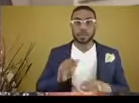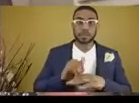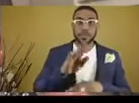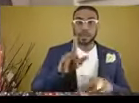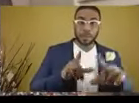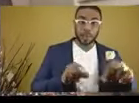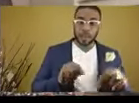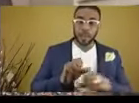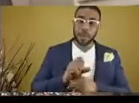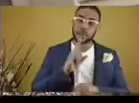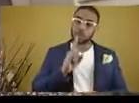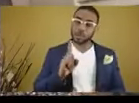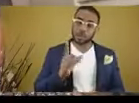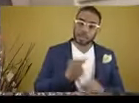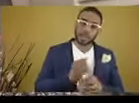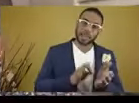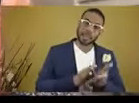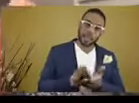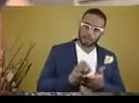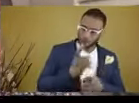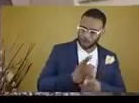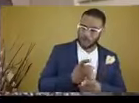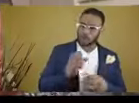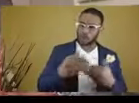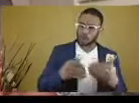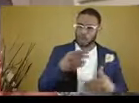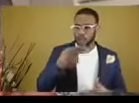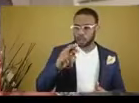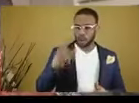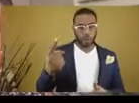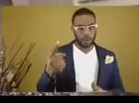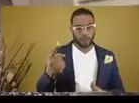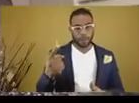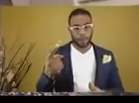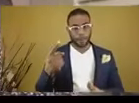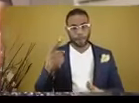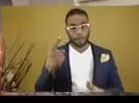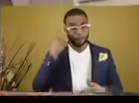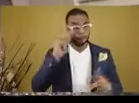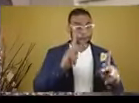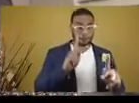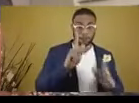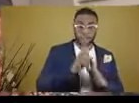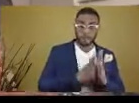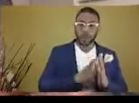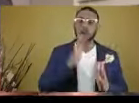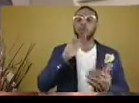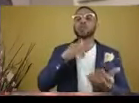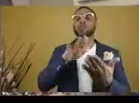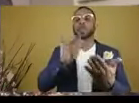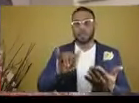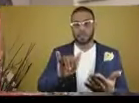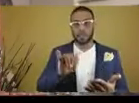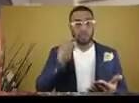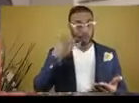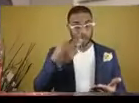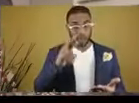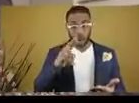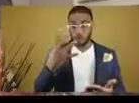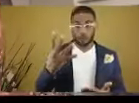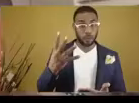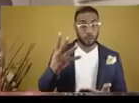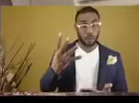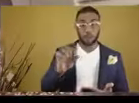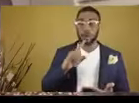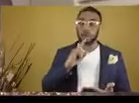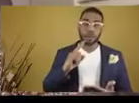and to make sure that it gets counted, right? And so HR 1 for the People Act would address that. I think that's HR 4, which is